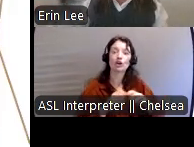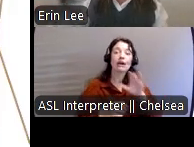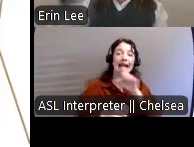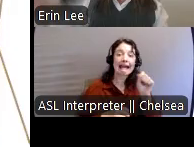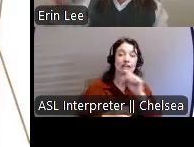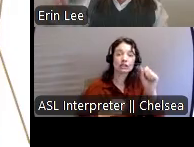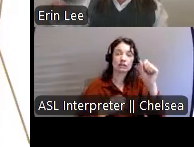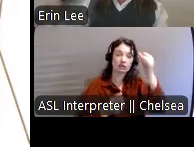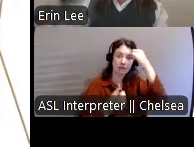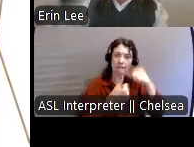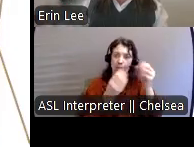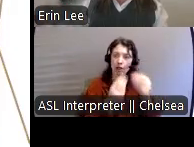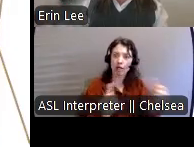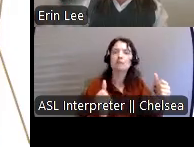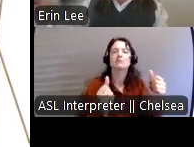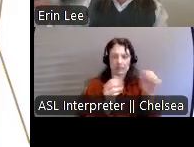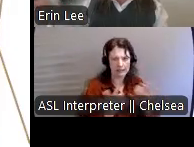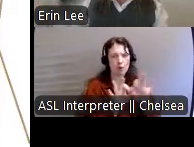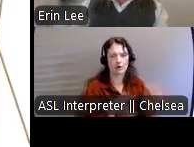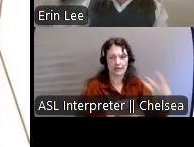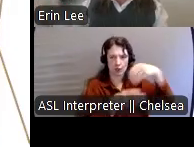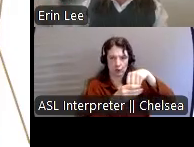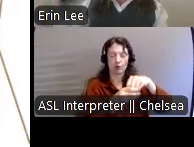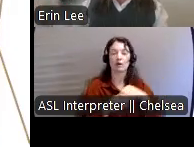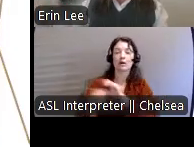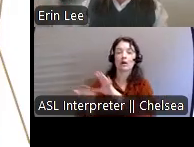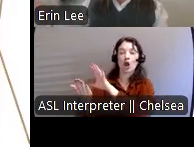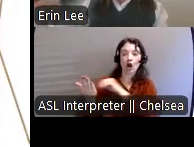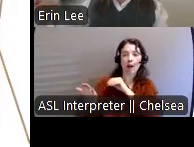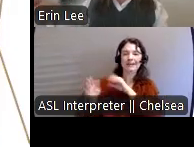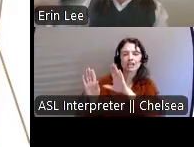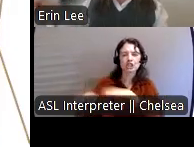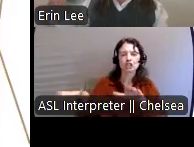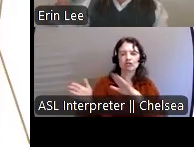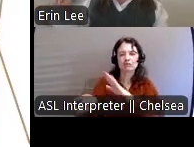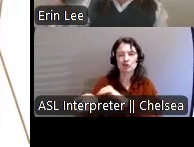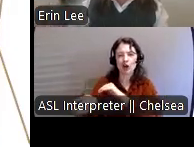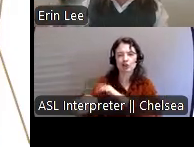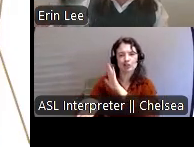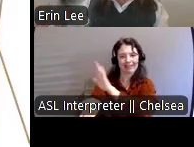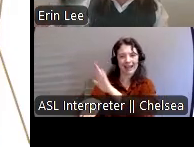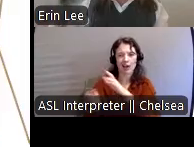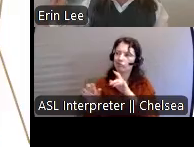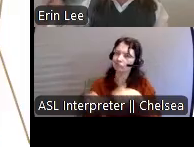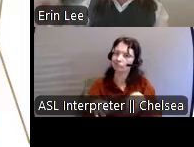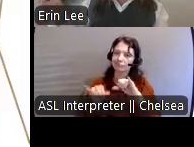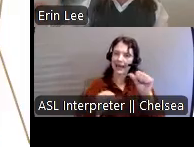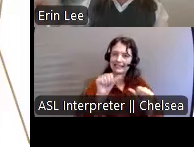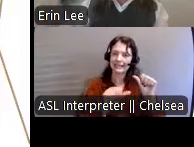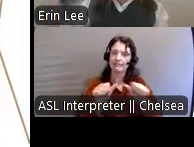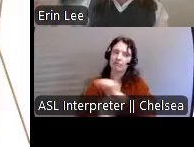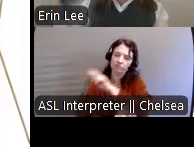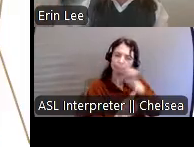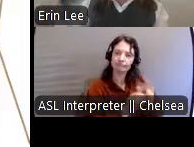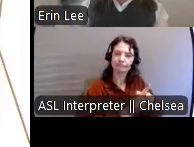relevant, mimicking the assessment tools used in pediatric medicine, and as an additional support to geriatric testing, a specific health